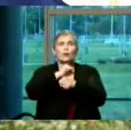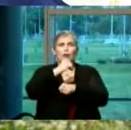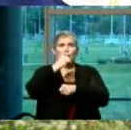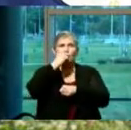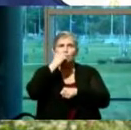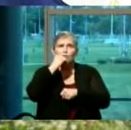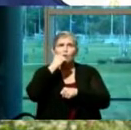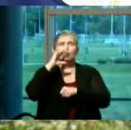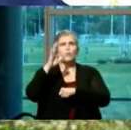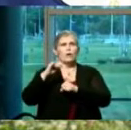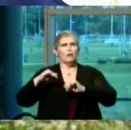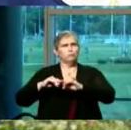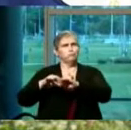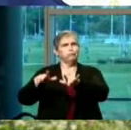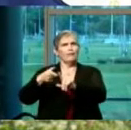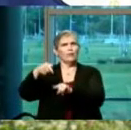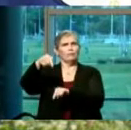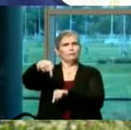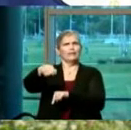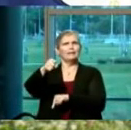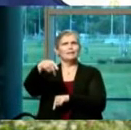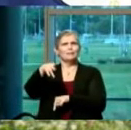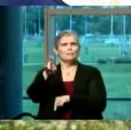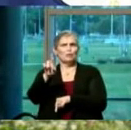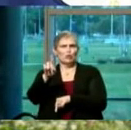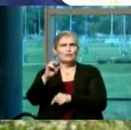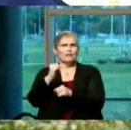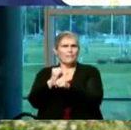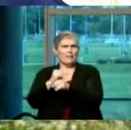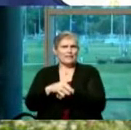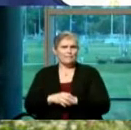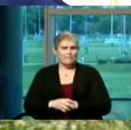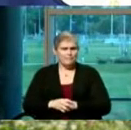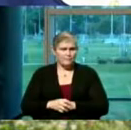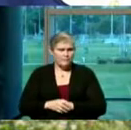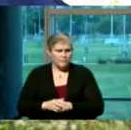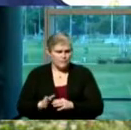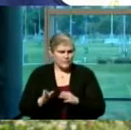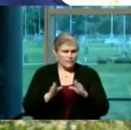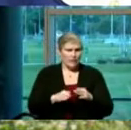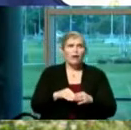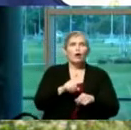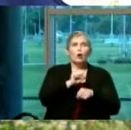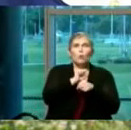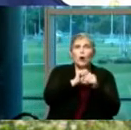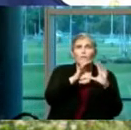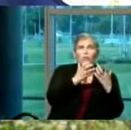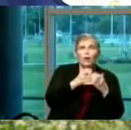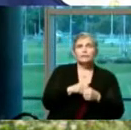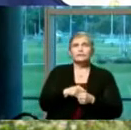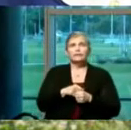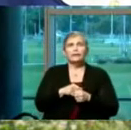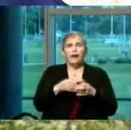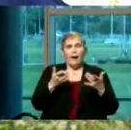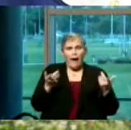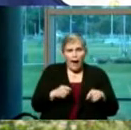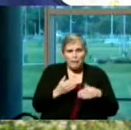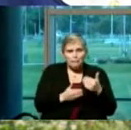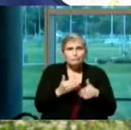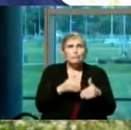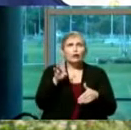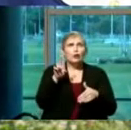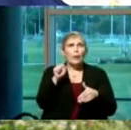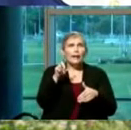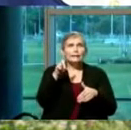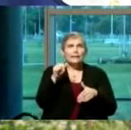that Spur campus. Now, a climate smart workforce at USDA and in agriculture is also essential to prepare